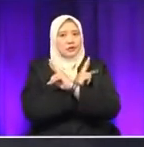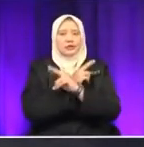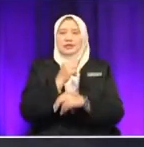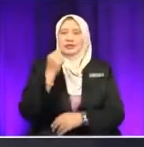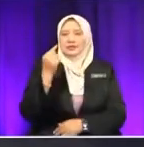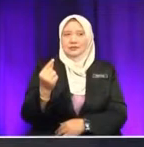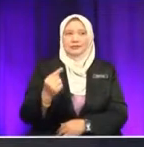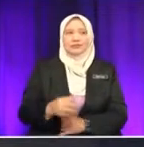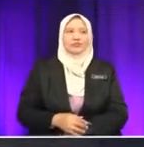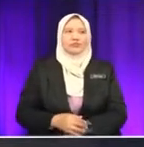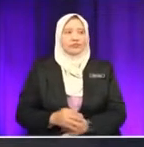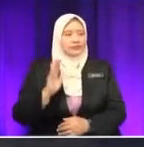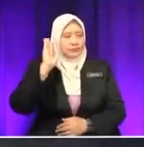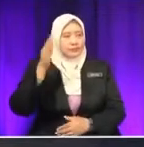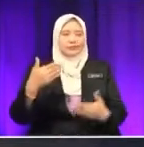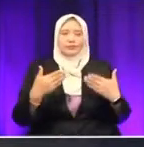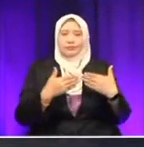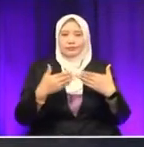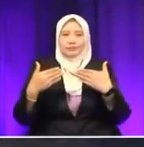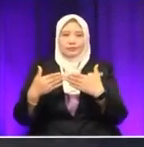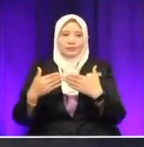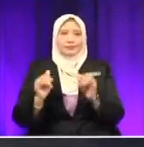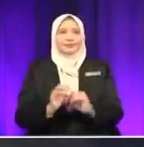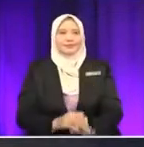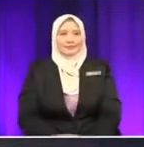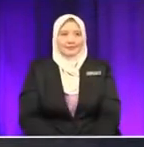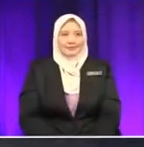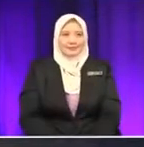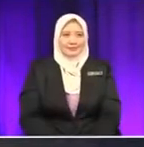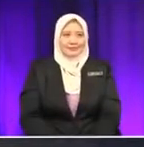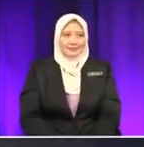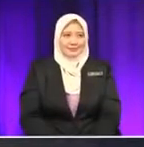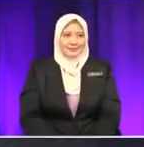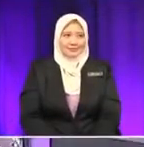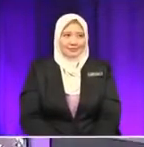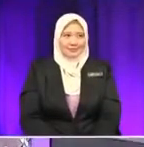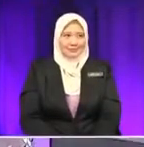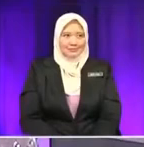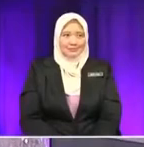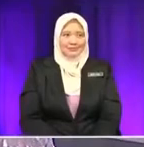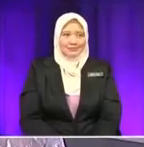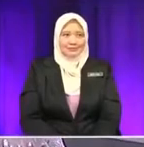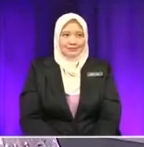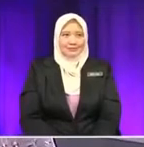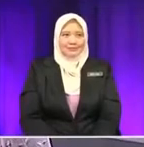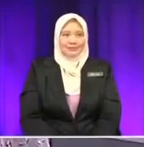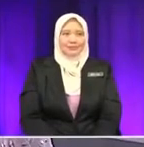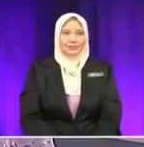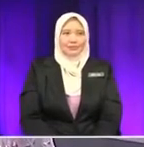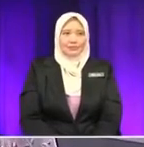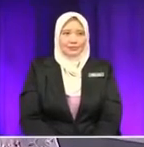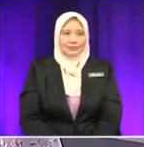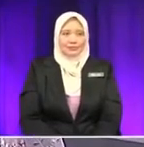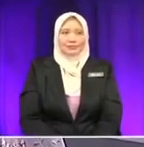understand more about the speaking that we are discussing. Right, so let's cheer. G-O-O-D-J-O-B. Good job.